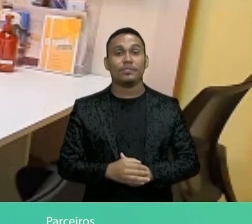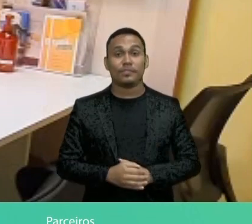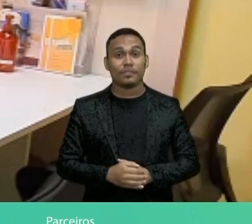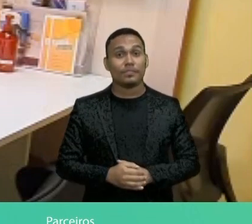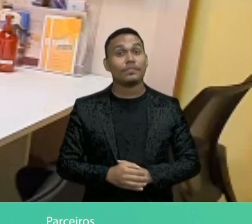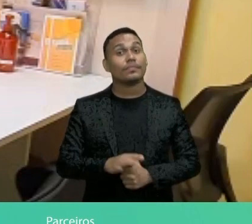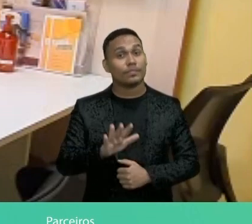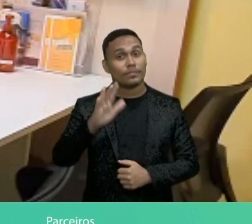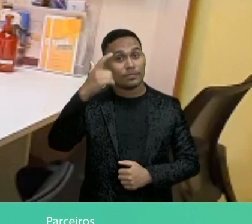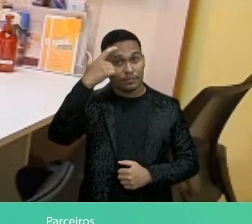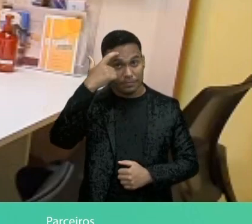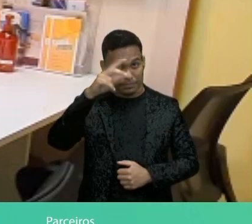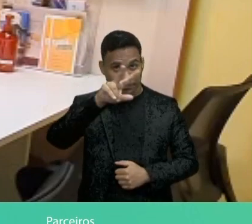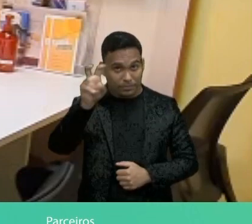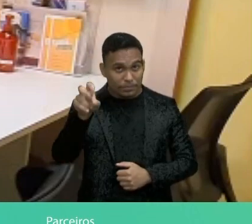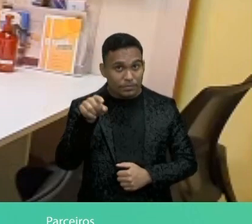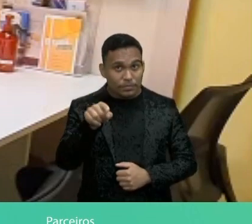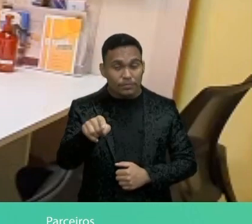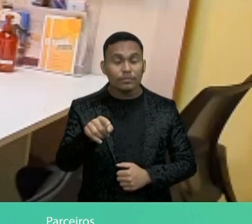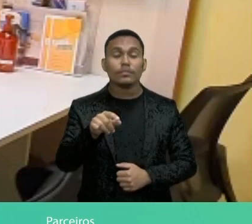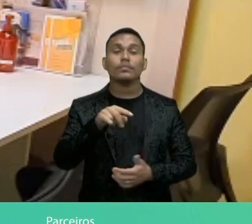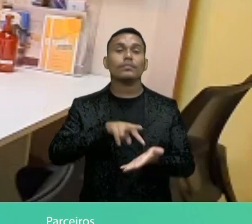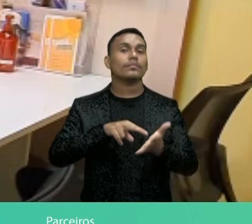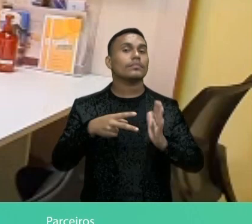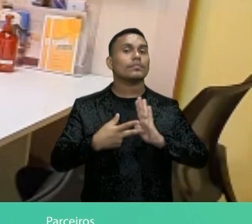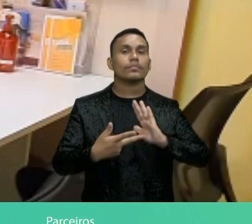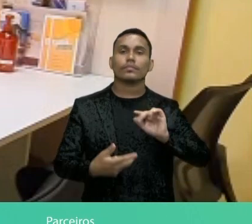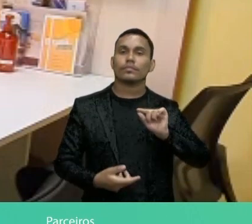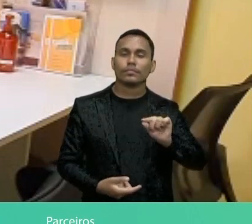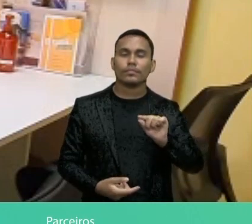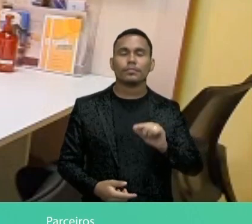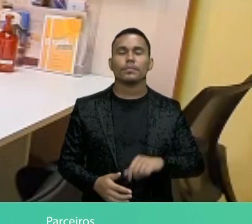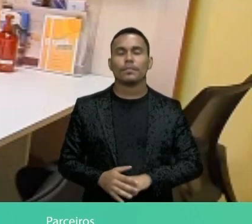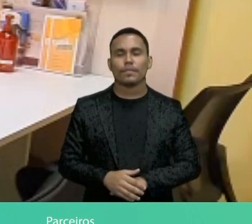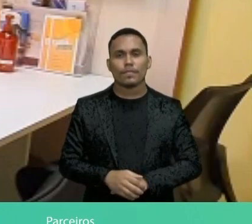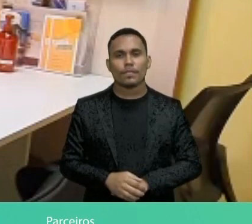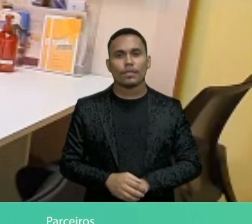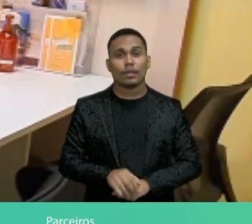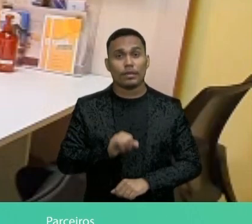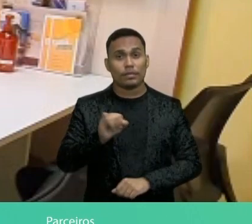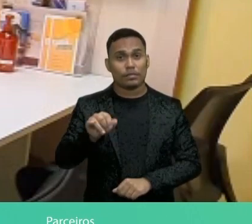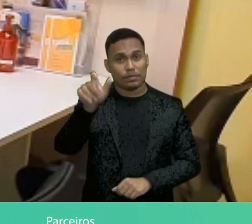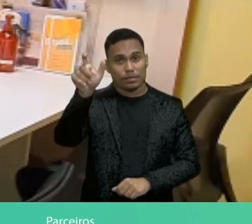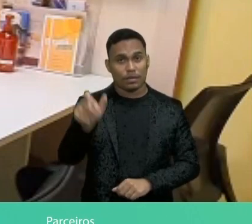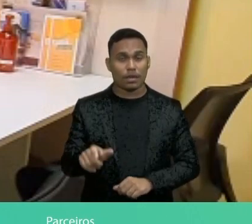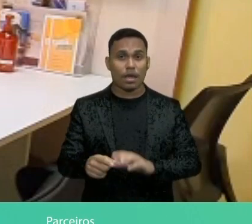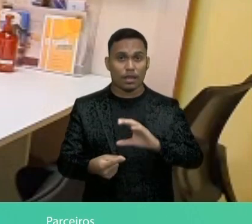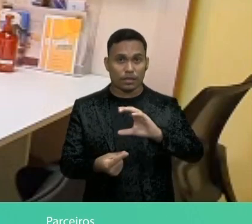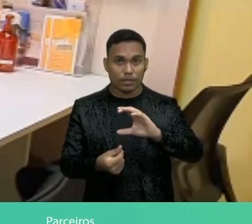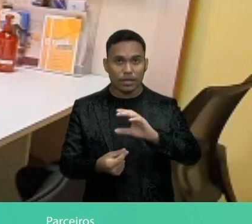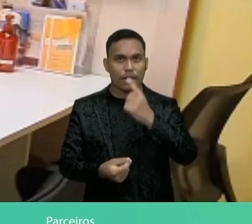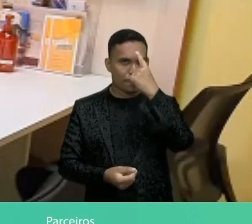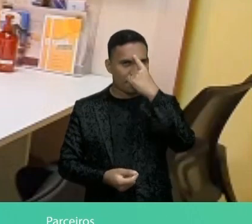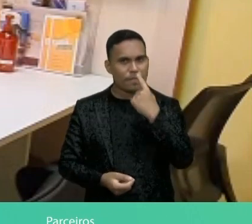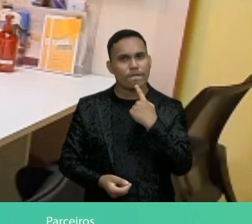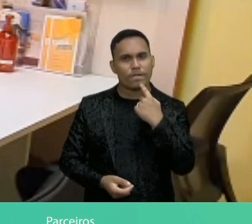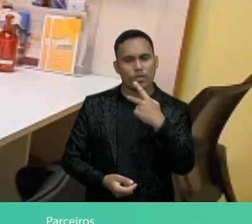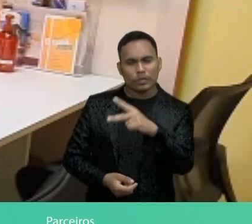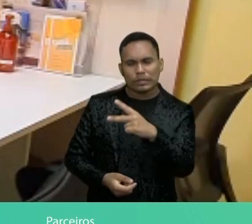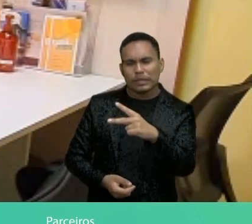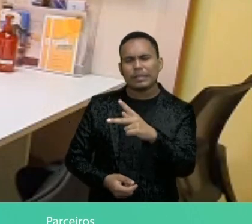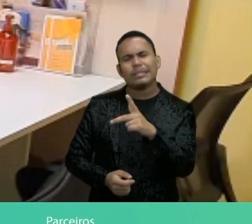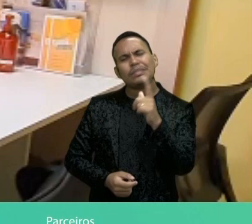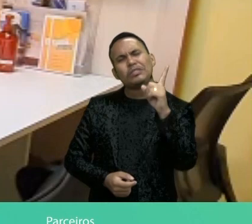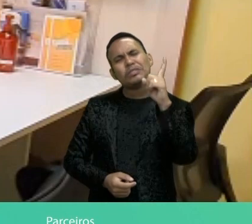given application. Thinking about this, the lower the profile of that client, of that consumer,